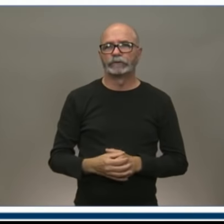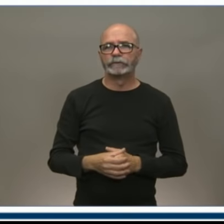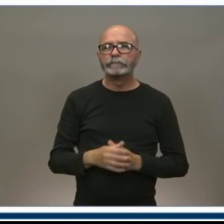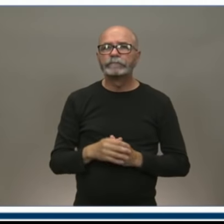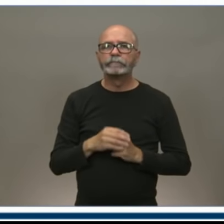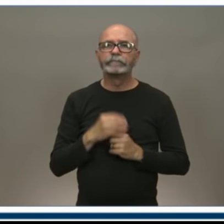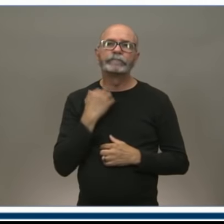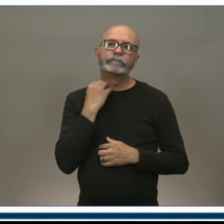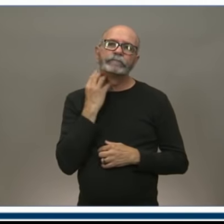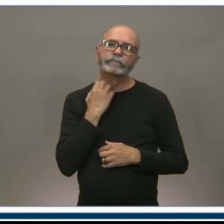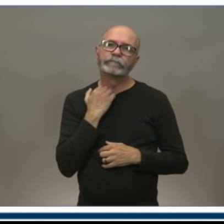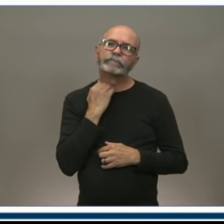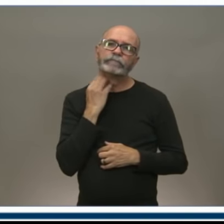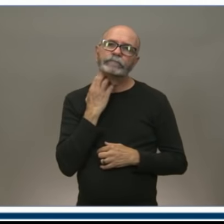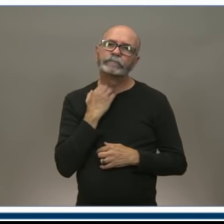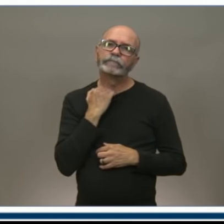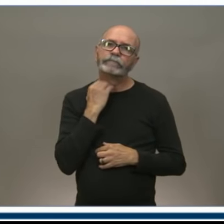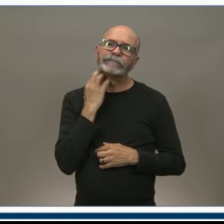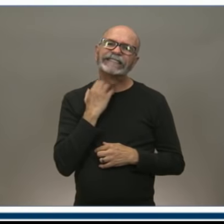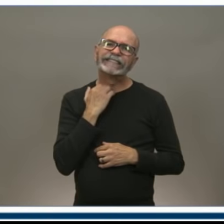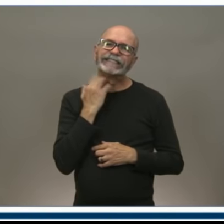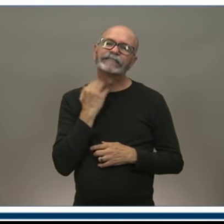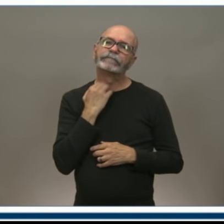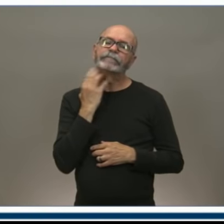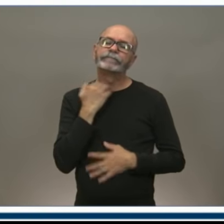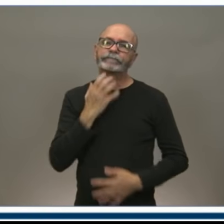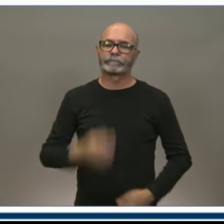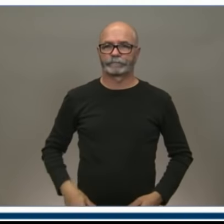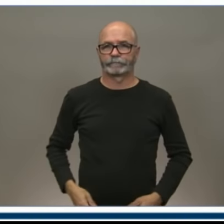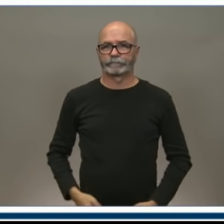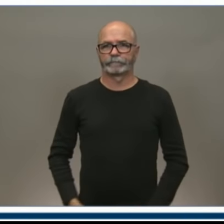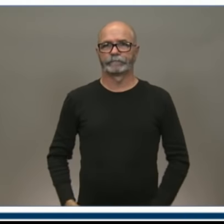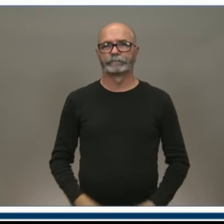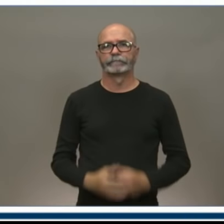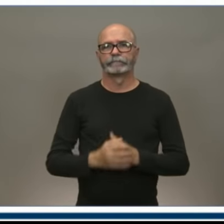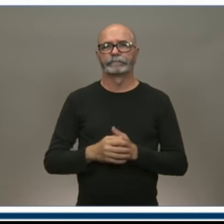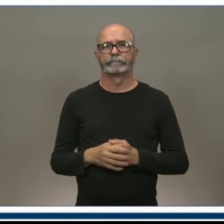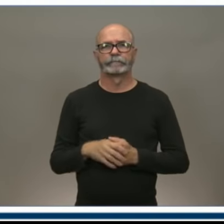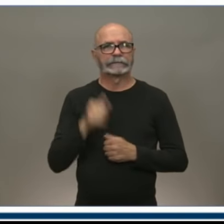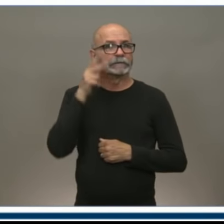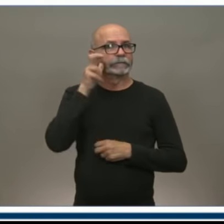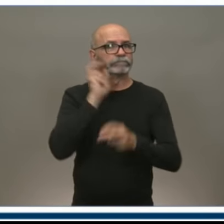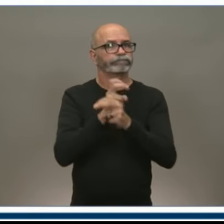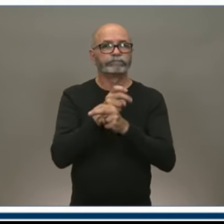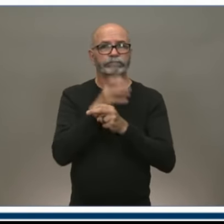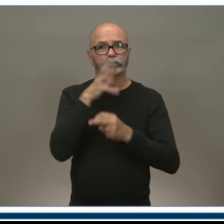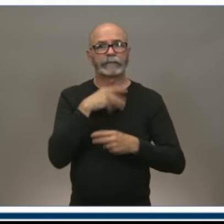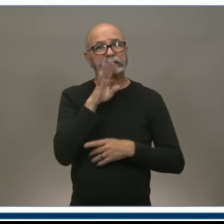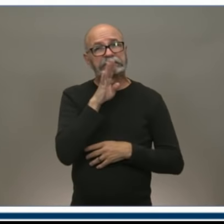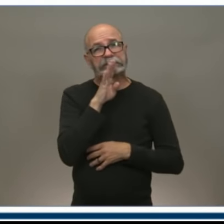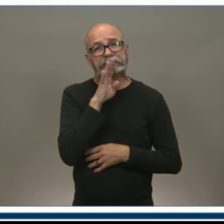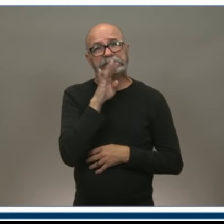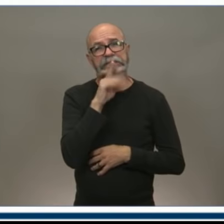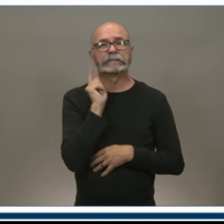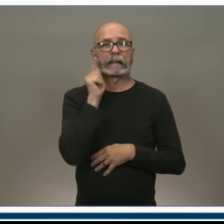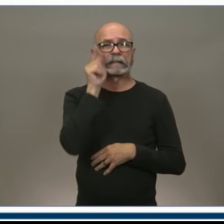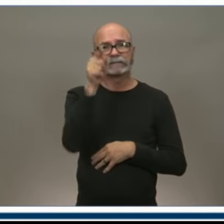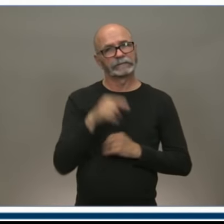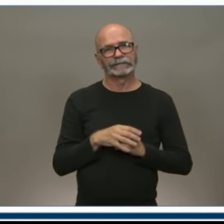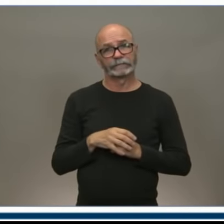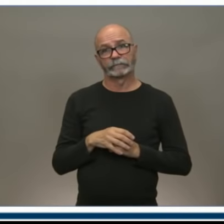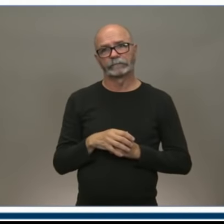just a question about proroguing the House. Your party is set to choose a new premier on February 6th. How can you commit the next premier to open the session